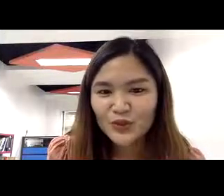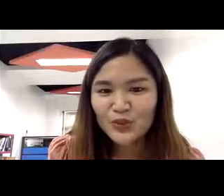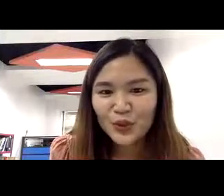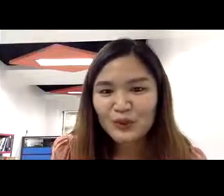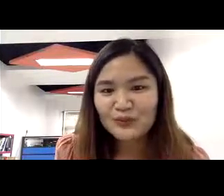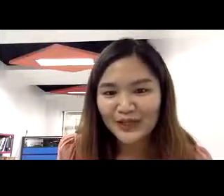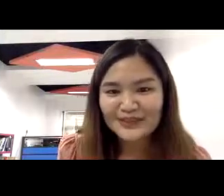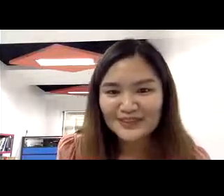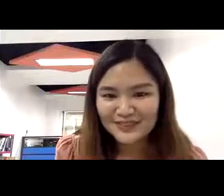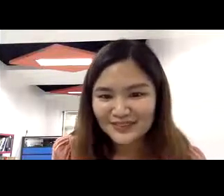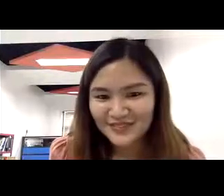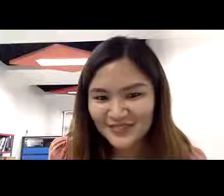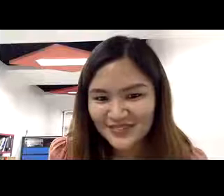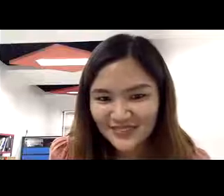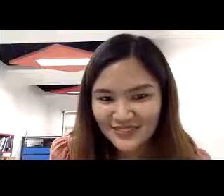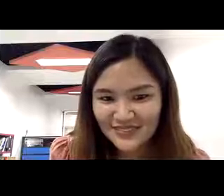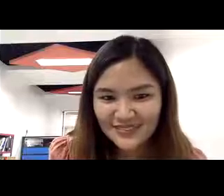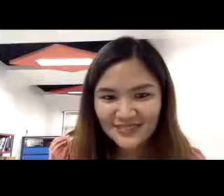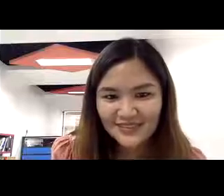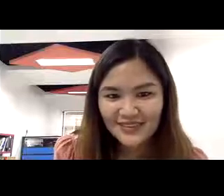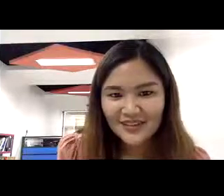New normal ready.